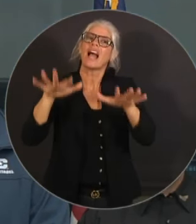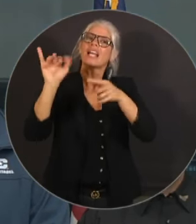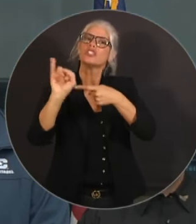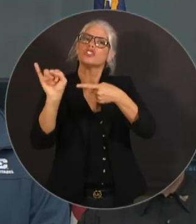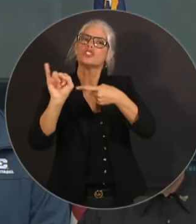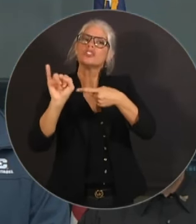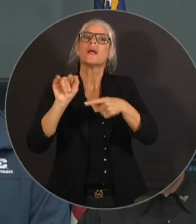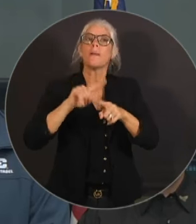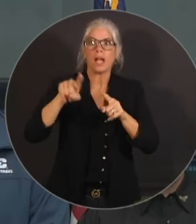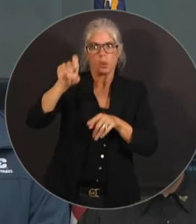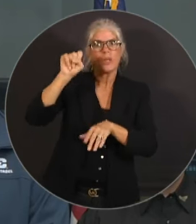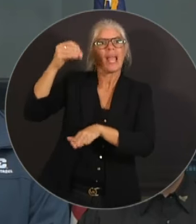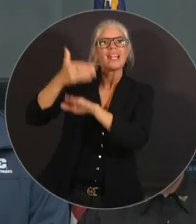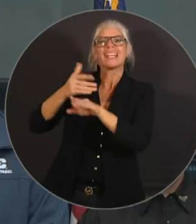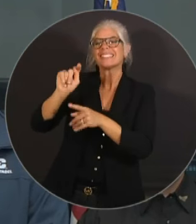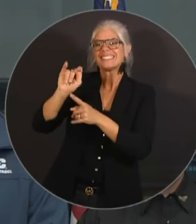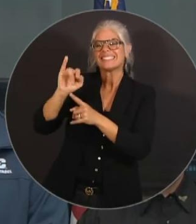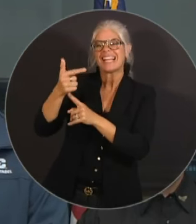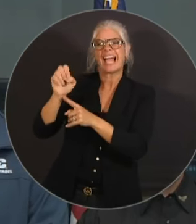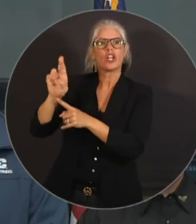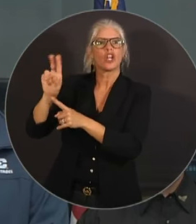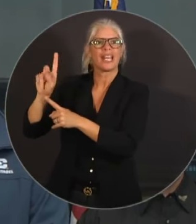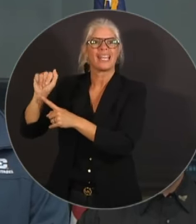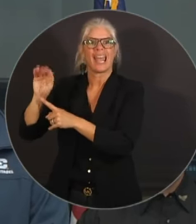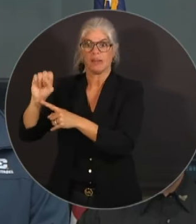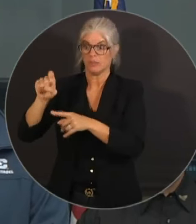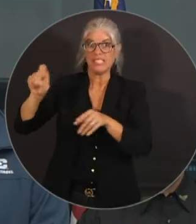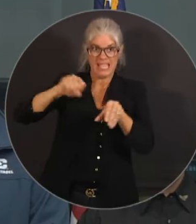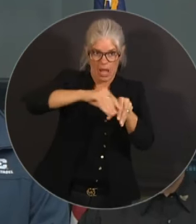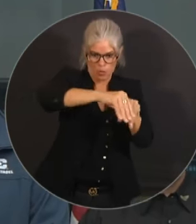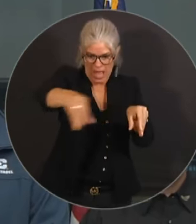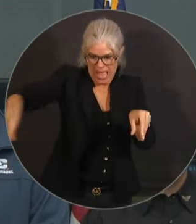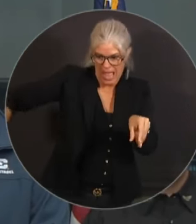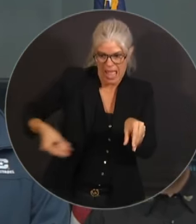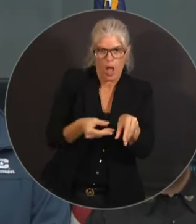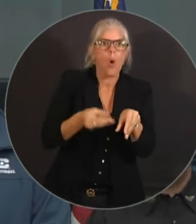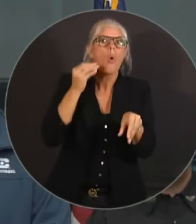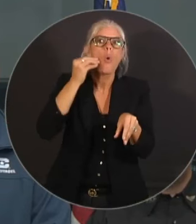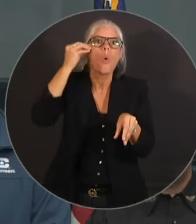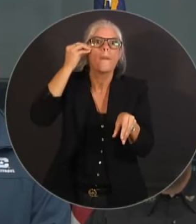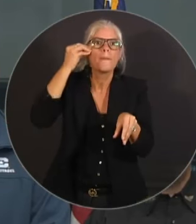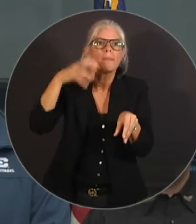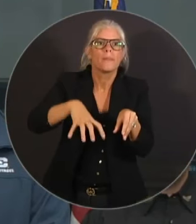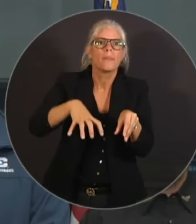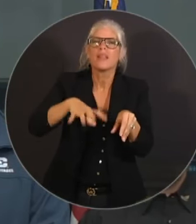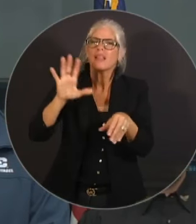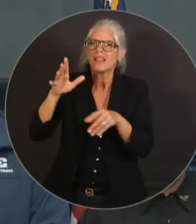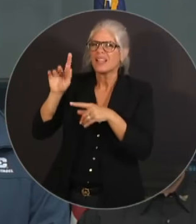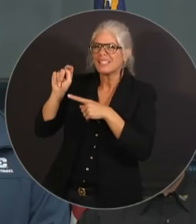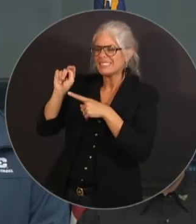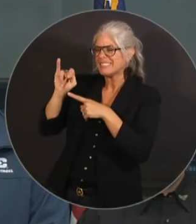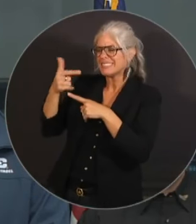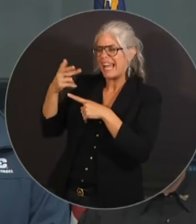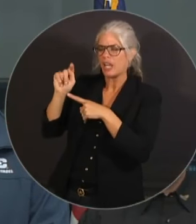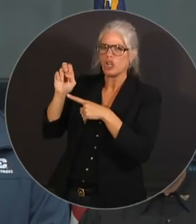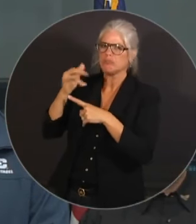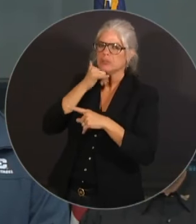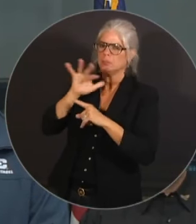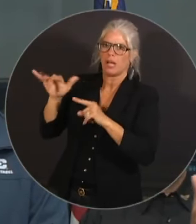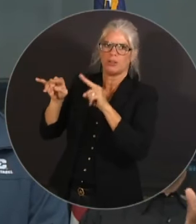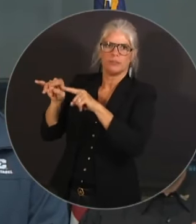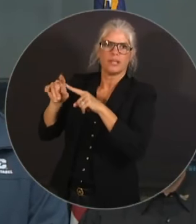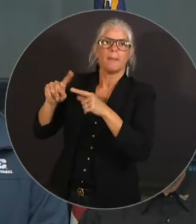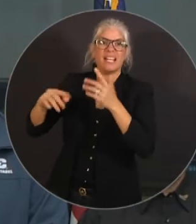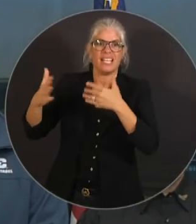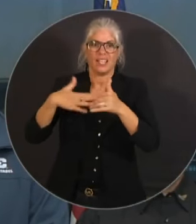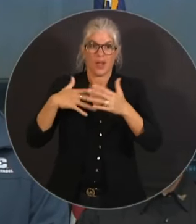the homes. I think it will be effective. So Kevin's working on that. We may do something in where Pinellas or Hillsborough. So when that